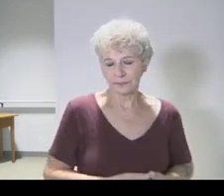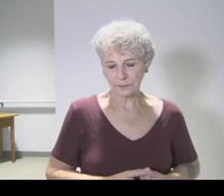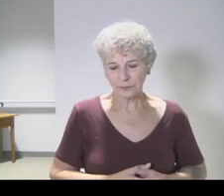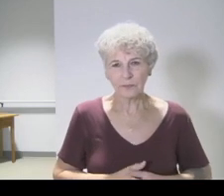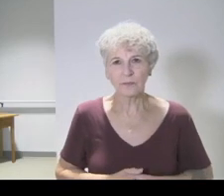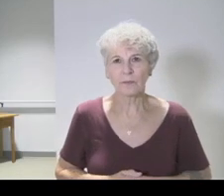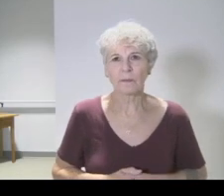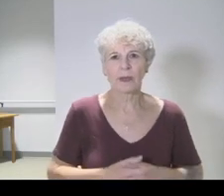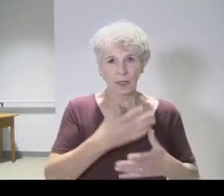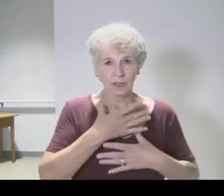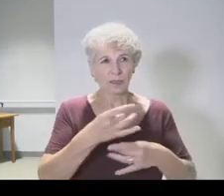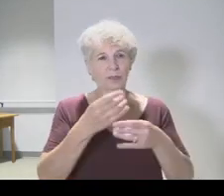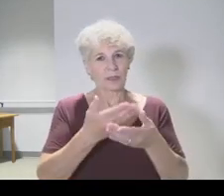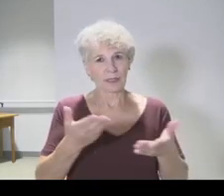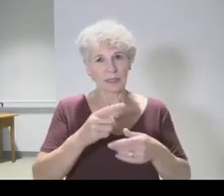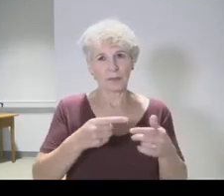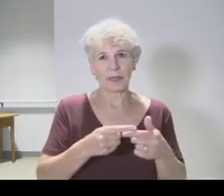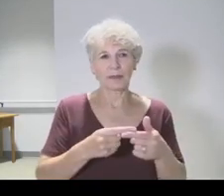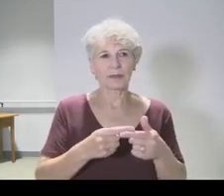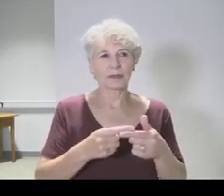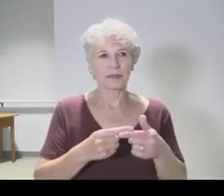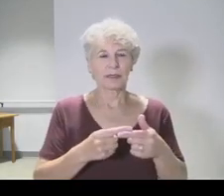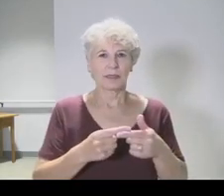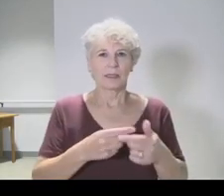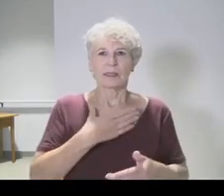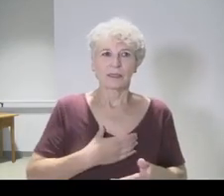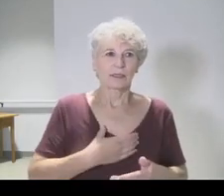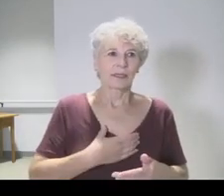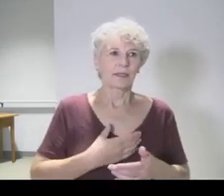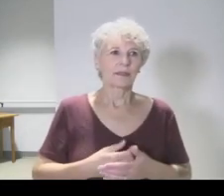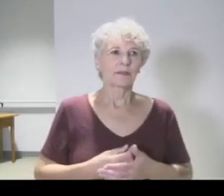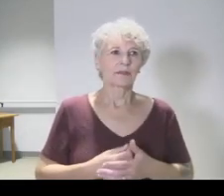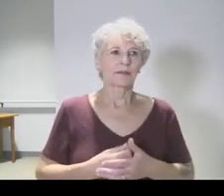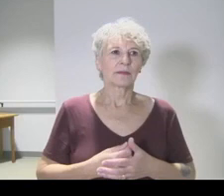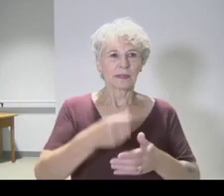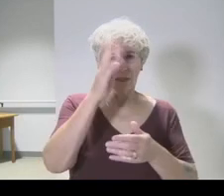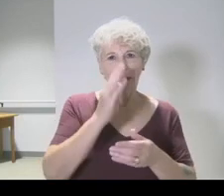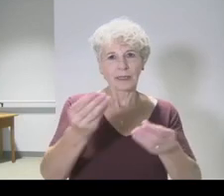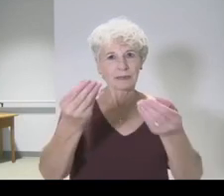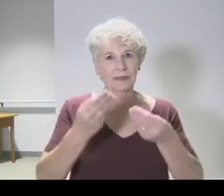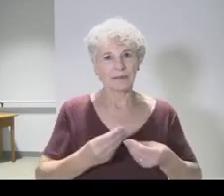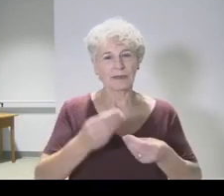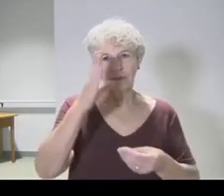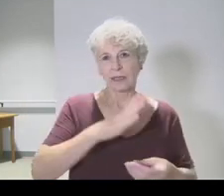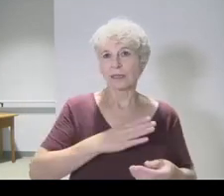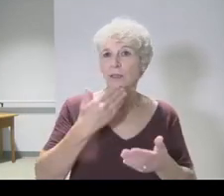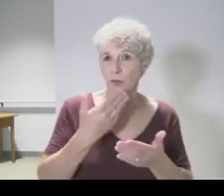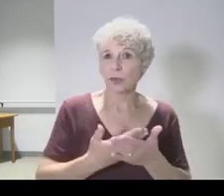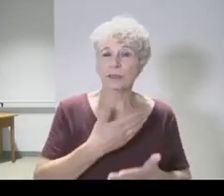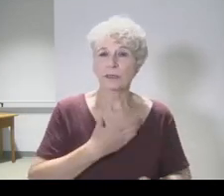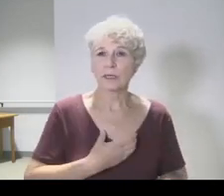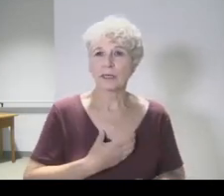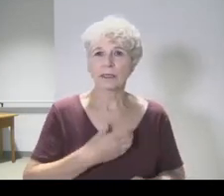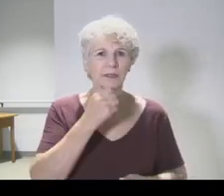You know, an interesting thing about the desires of the flesh is that God has given man innate desires that are good.